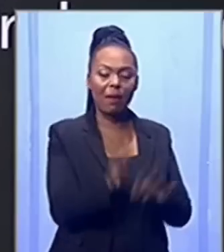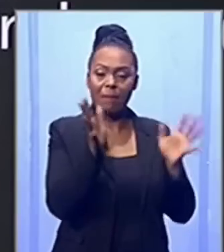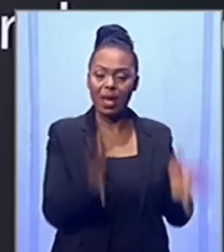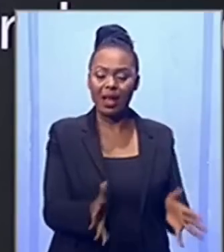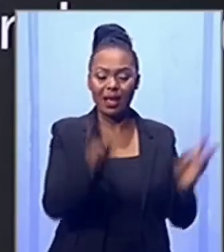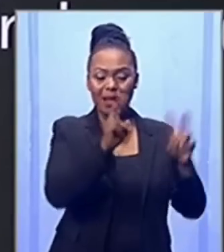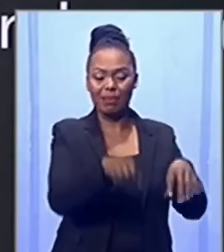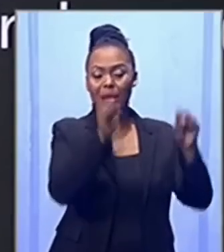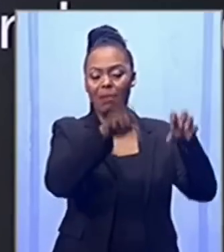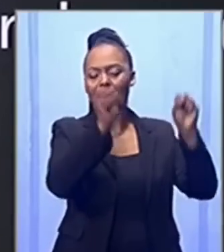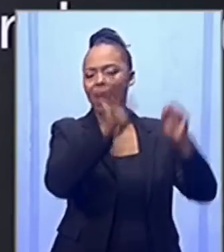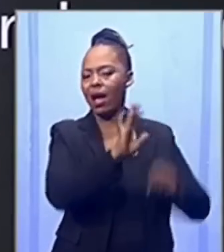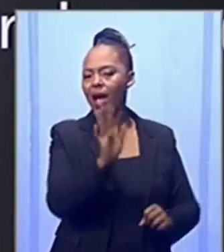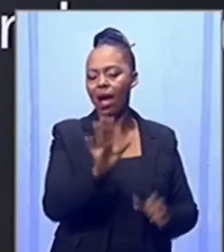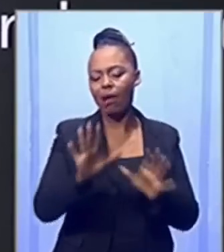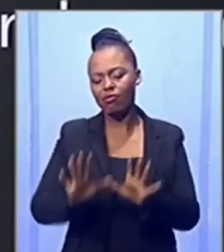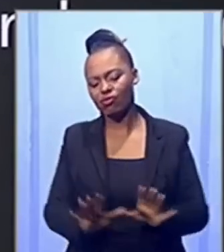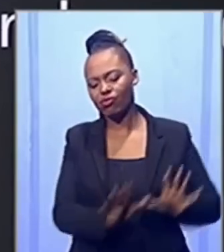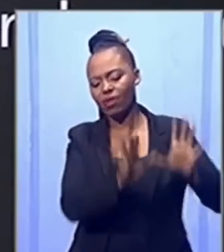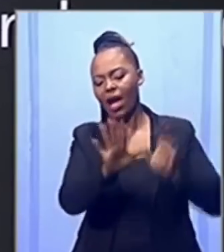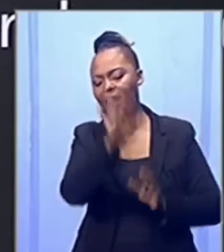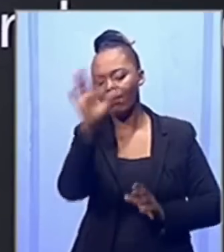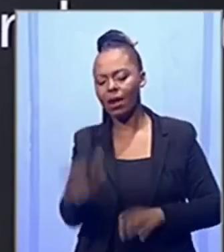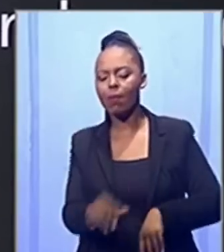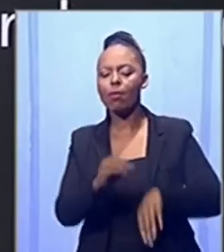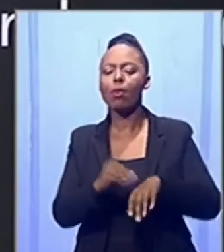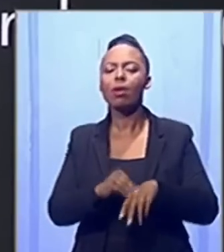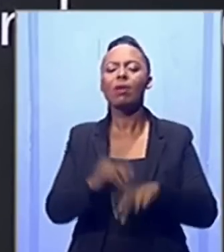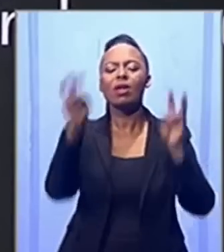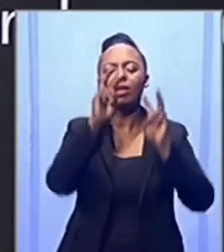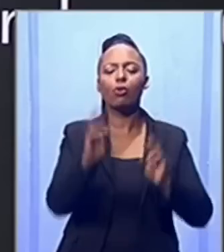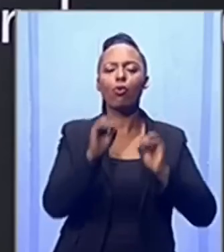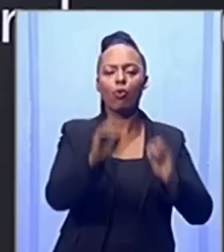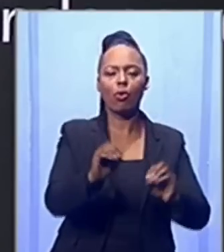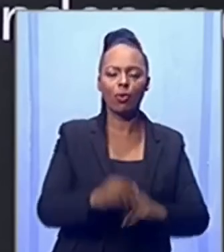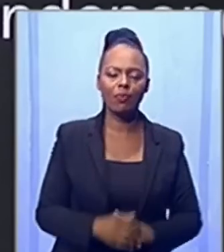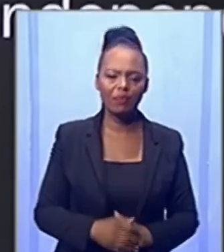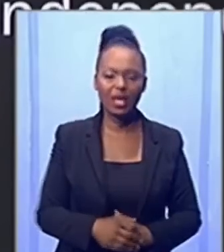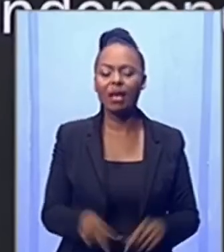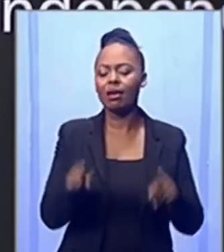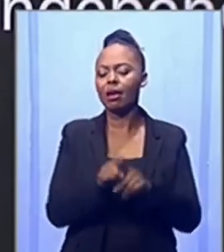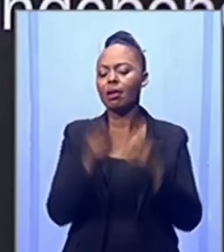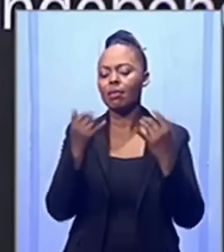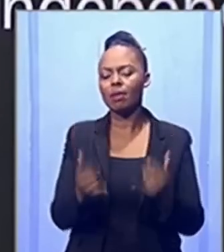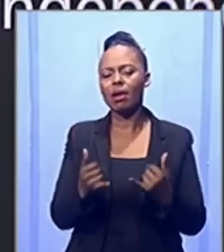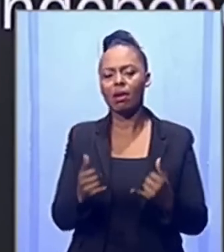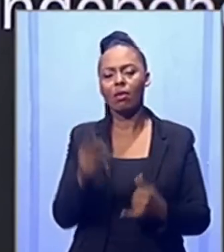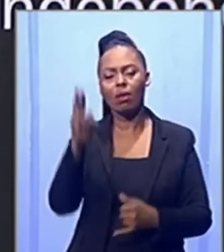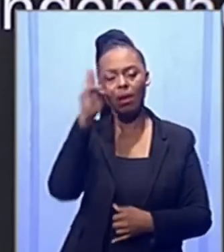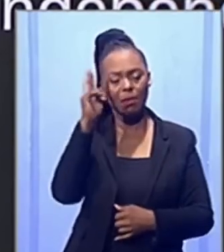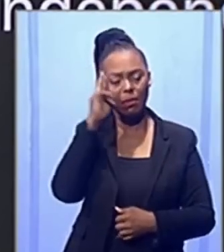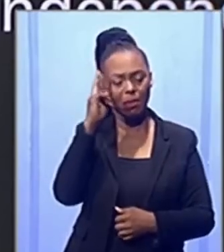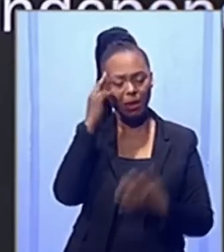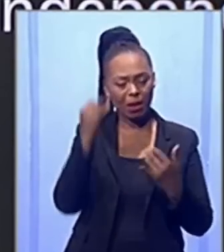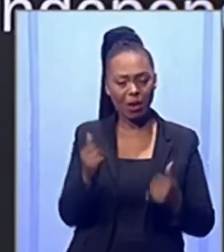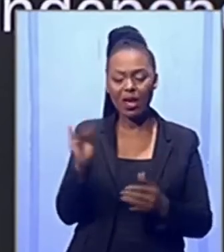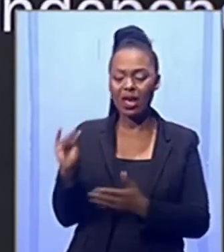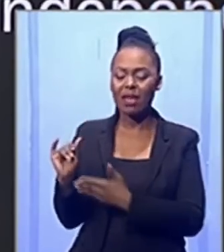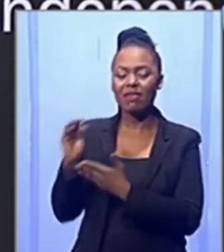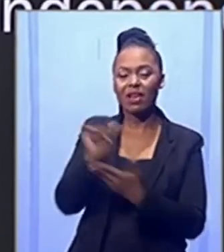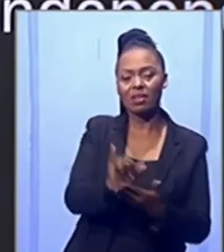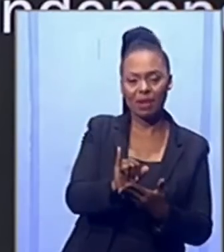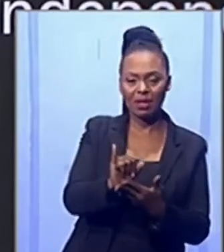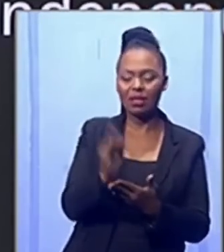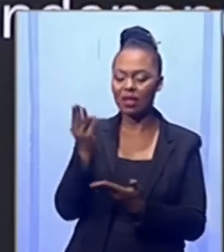le motlakase Afrika ka bophara. Se sengwe ke gore o gopole gore gona jwalo investment e kudu